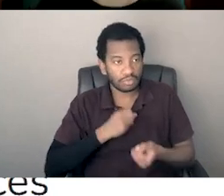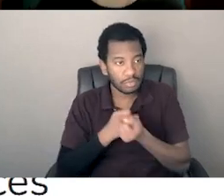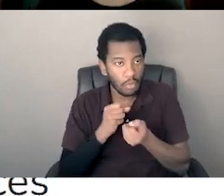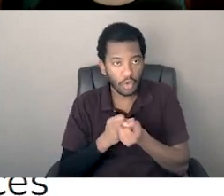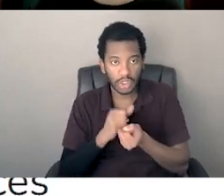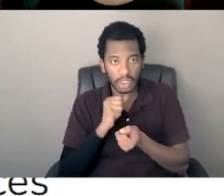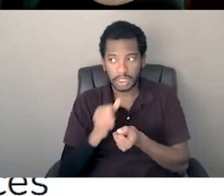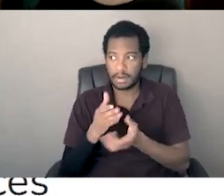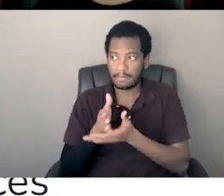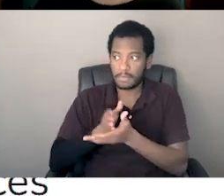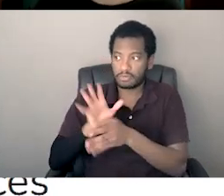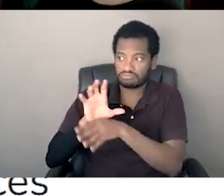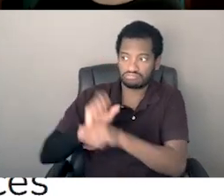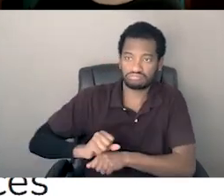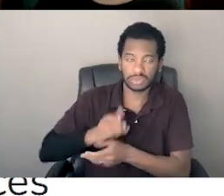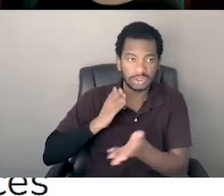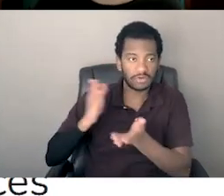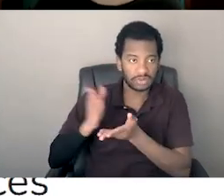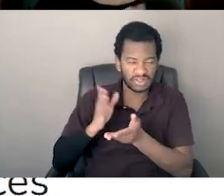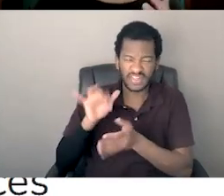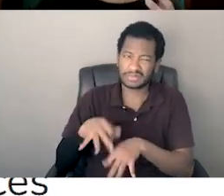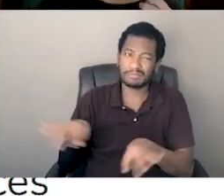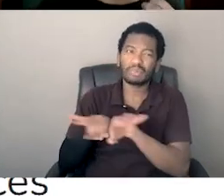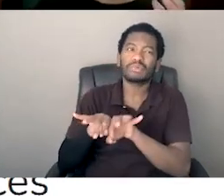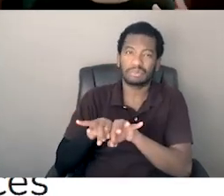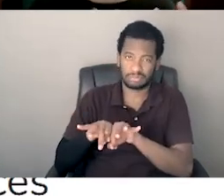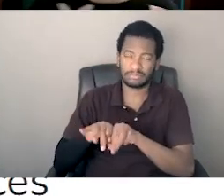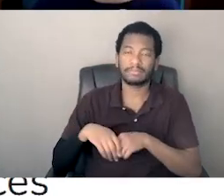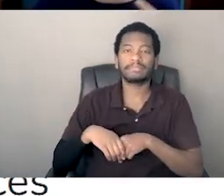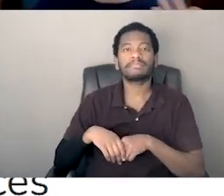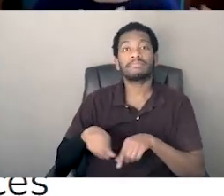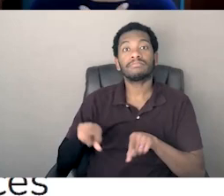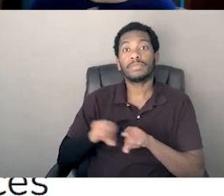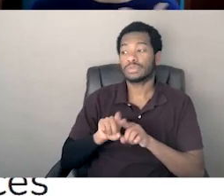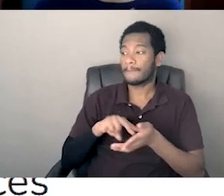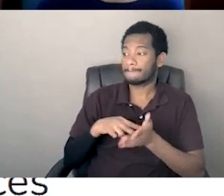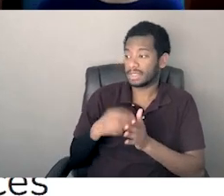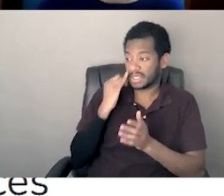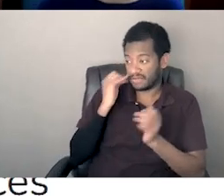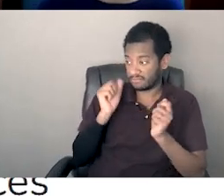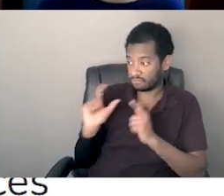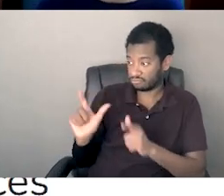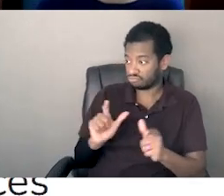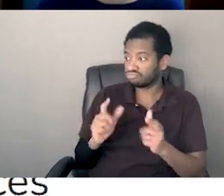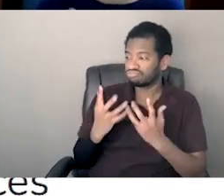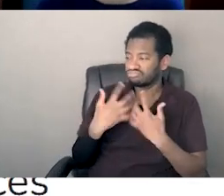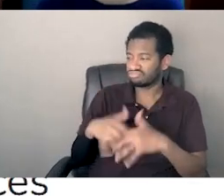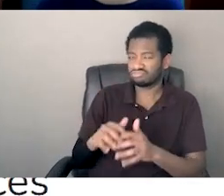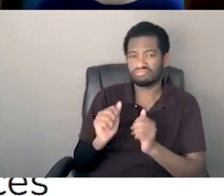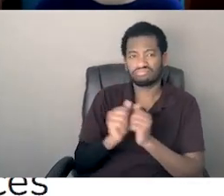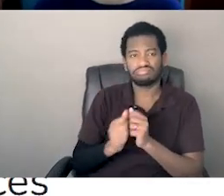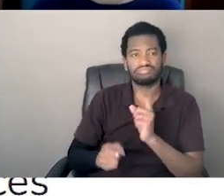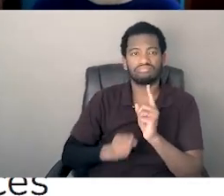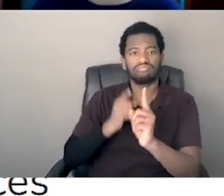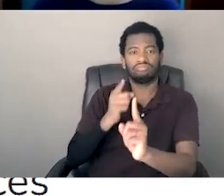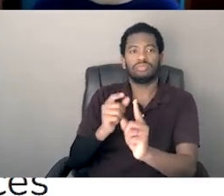part of traditional services. And it means that because everyone will be aligned around well-being rather than